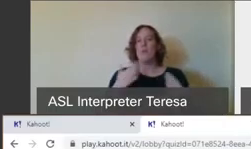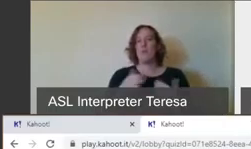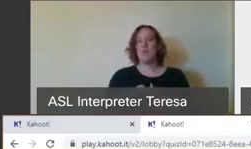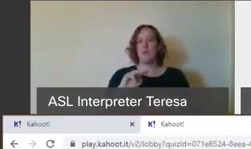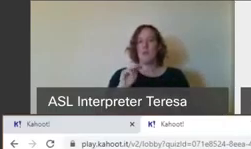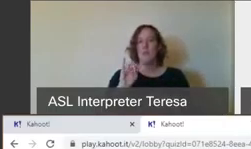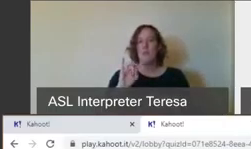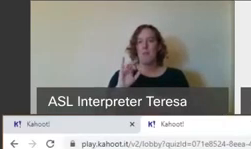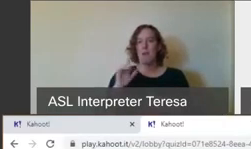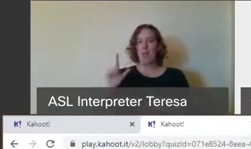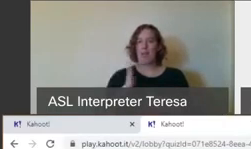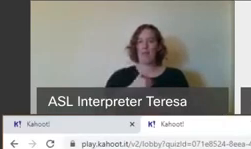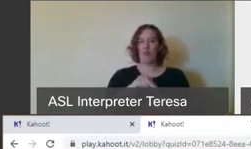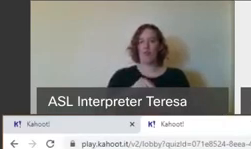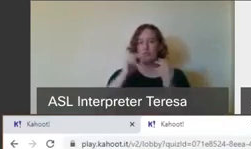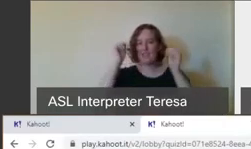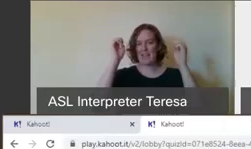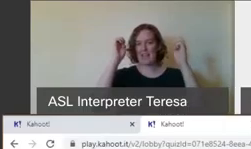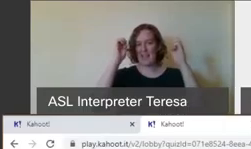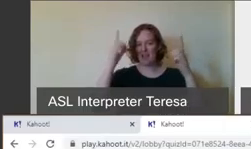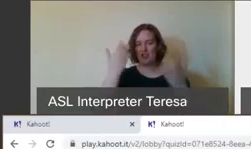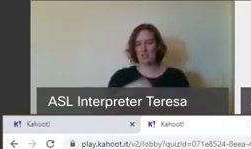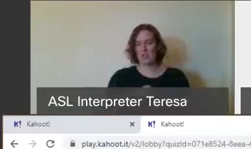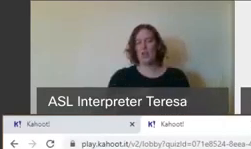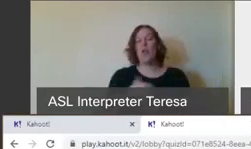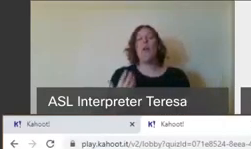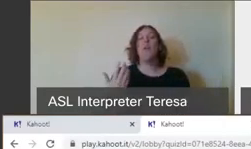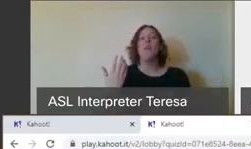So again, just like before, you're going to log into